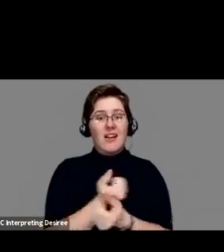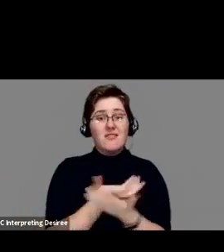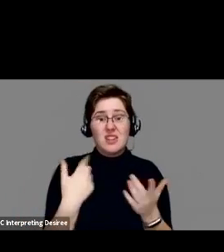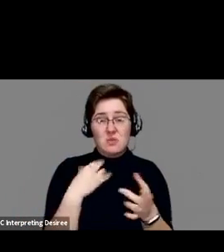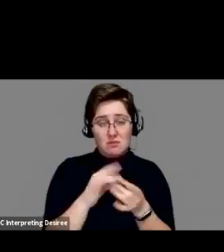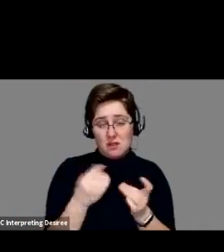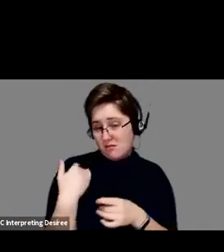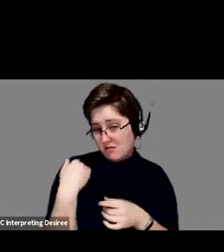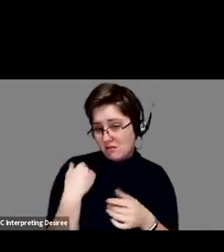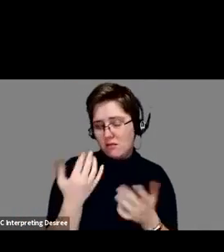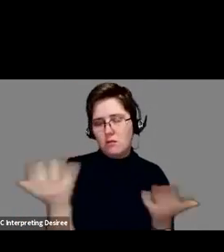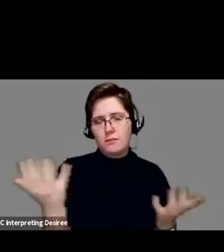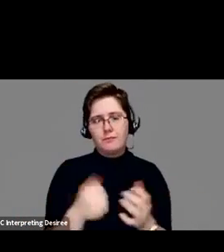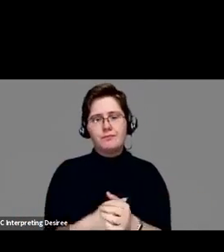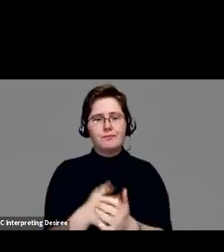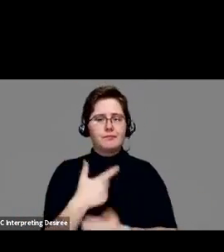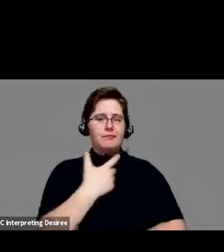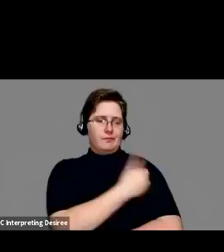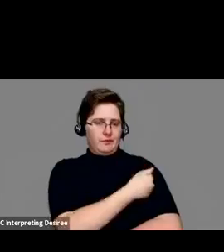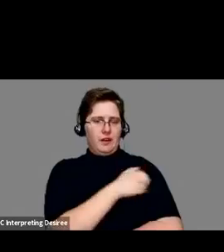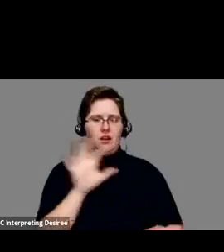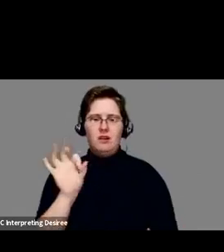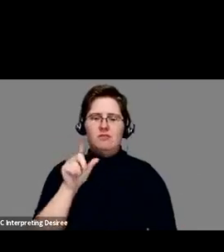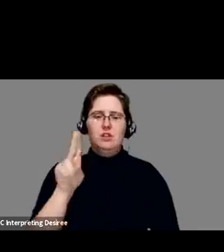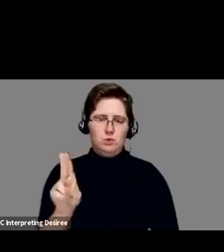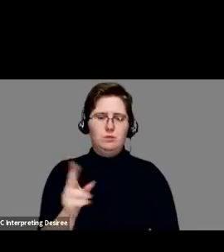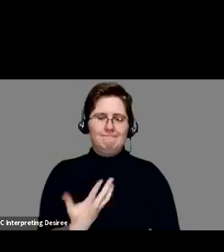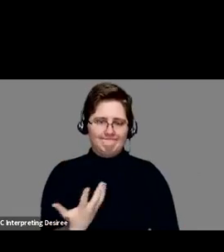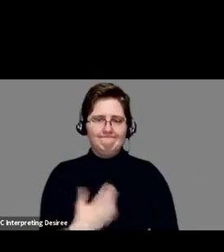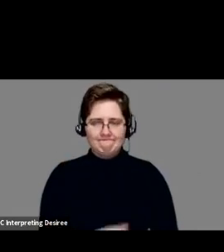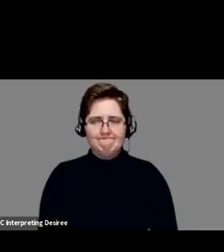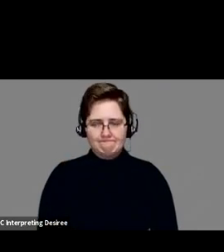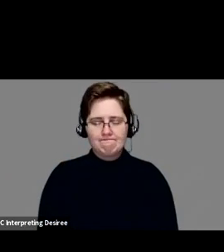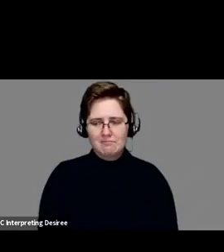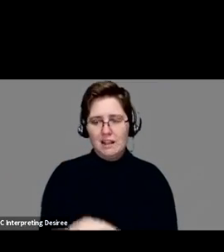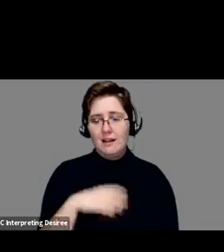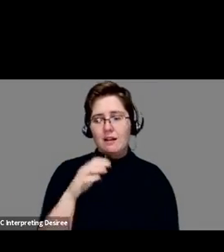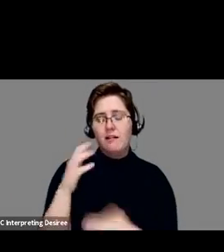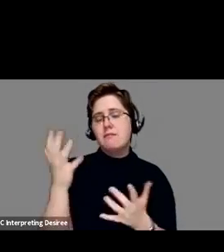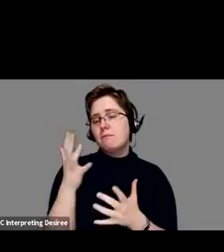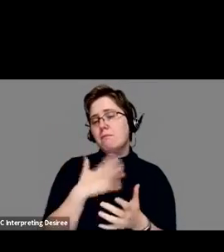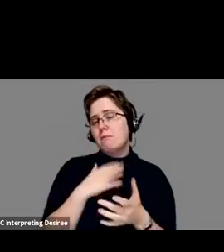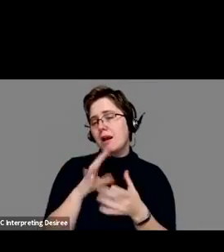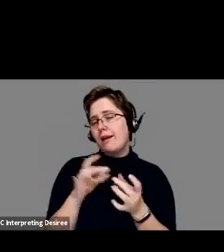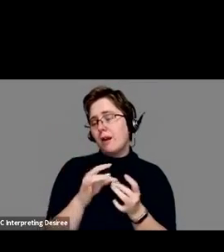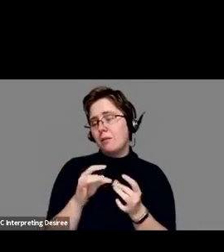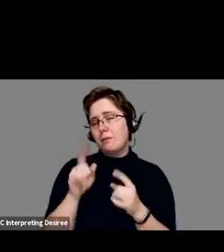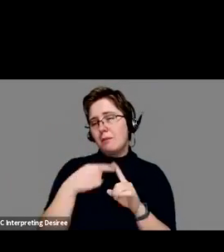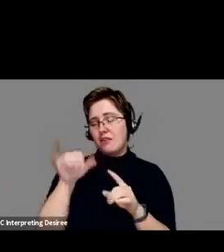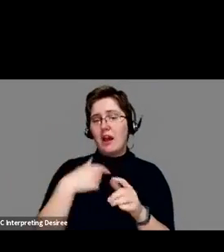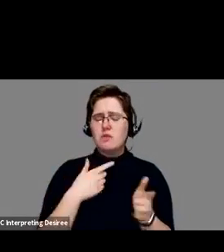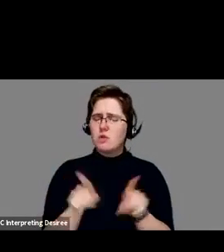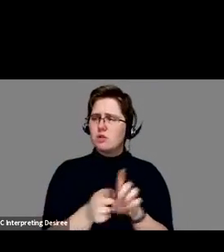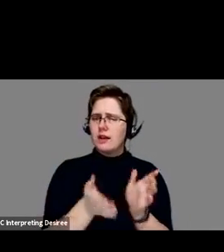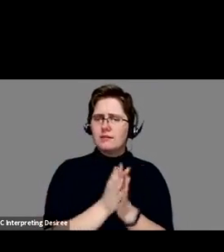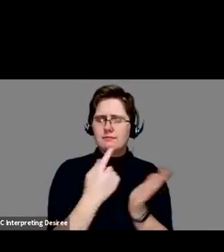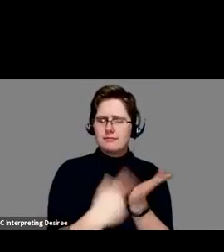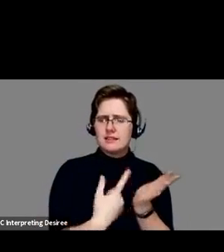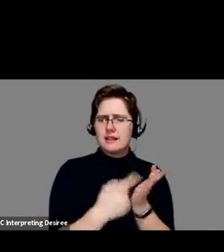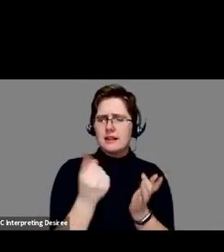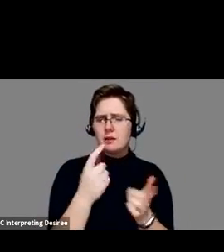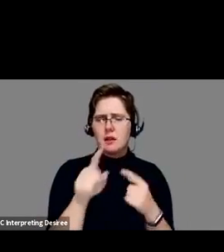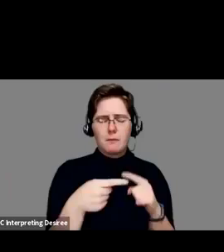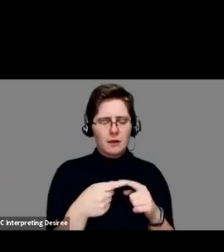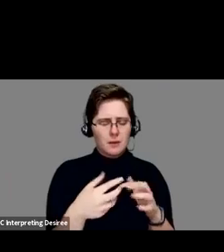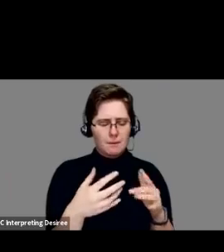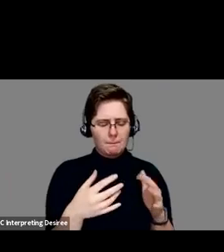mentioned, and that is to get a flu vaccine. So that's what I'd say about vaccines. I was also asked to talk a little bit about